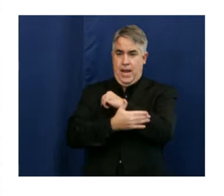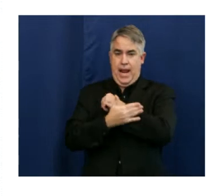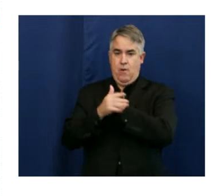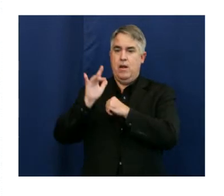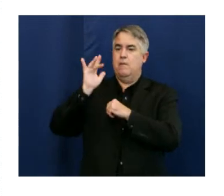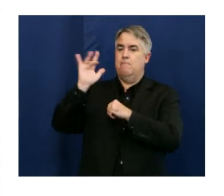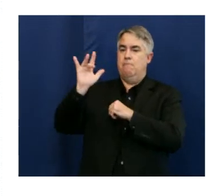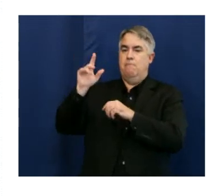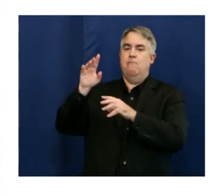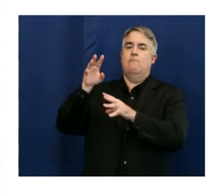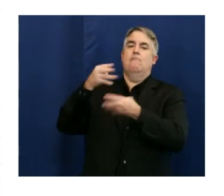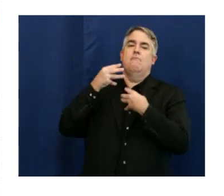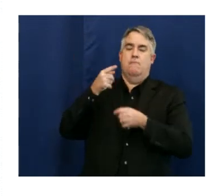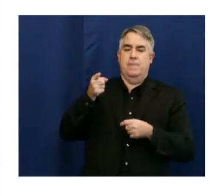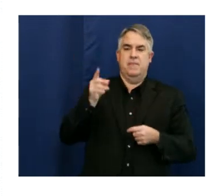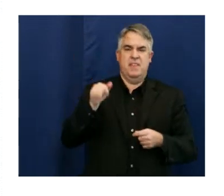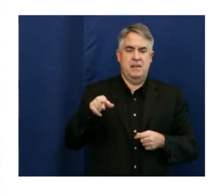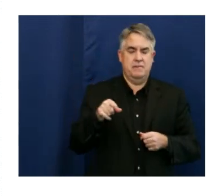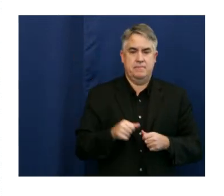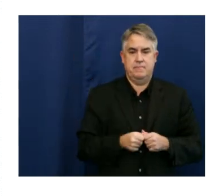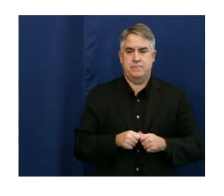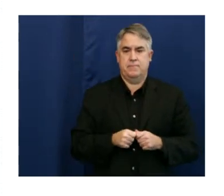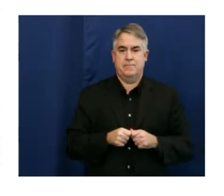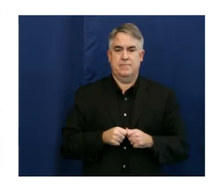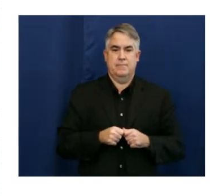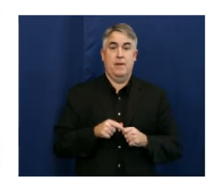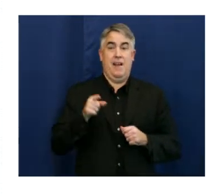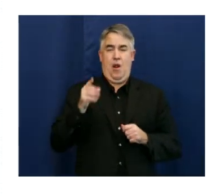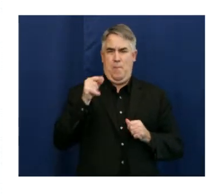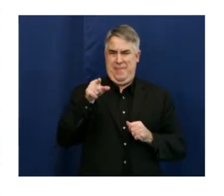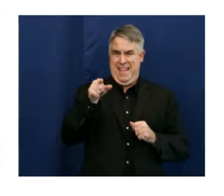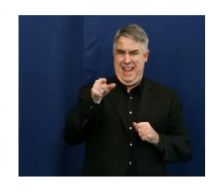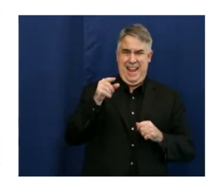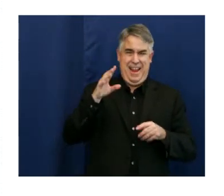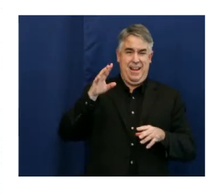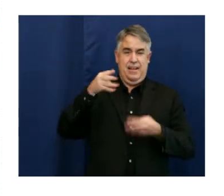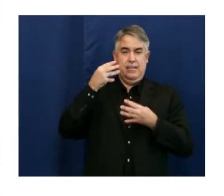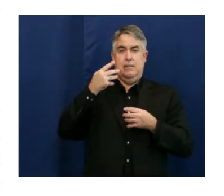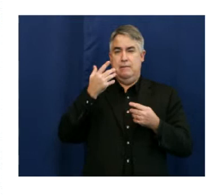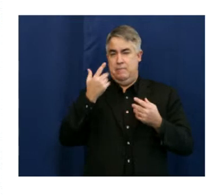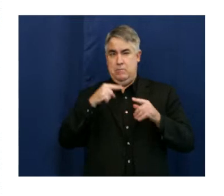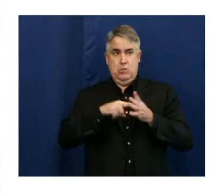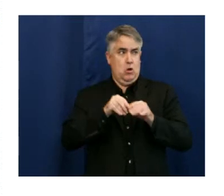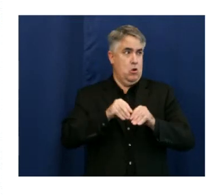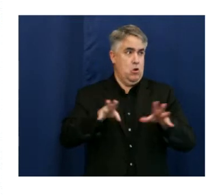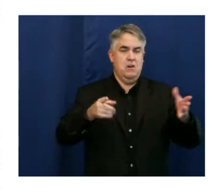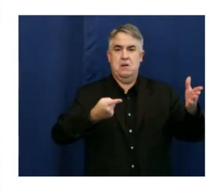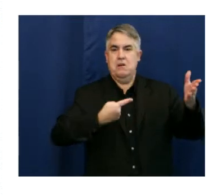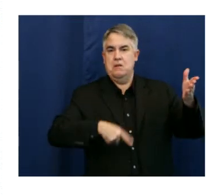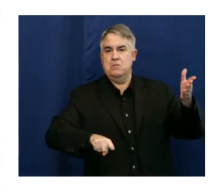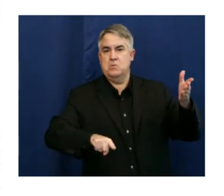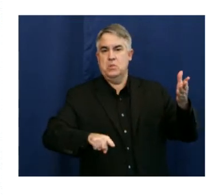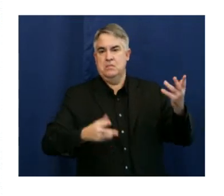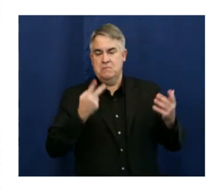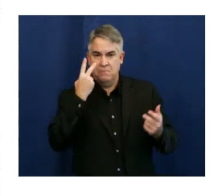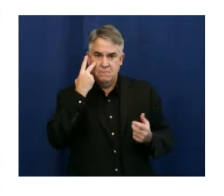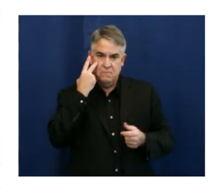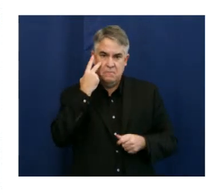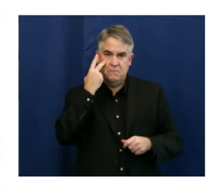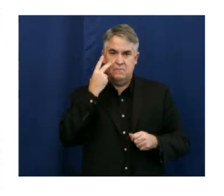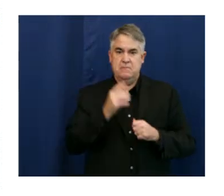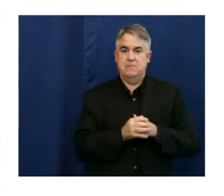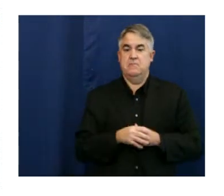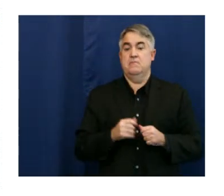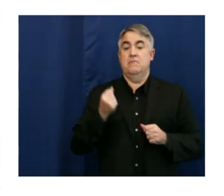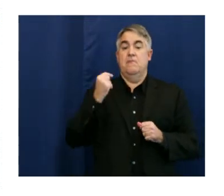week, that this will be up and running. I know this will alleviate tremendous anxiety by giving people the opportunity to